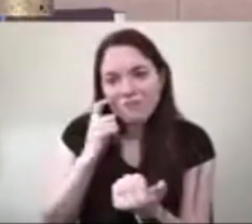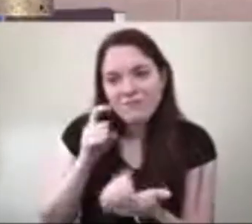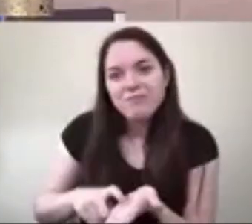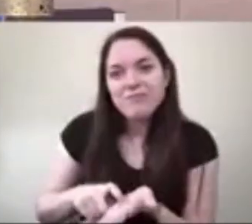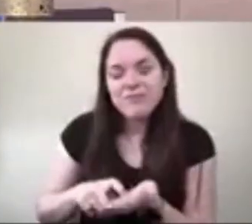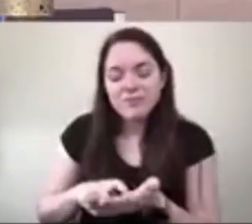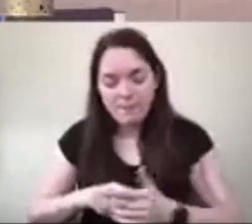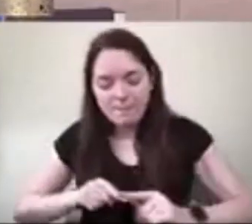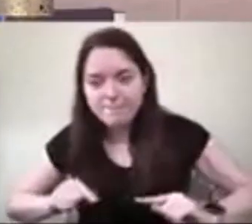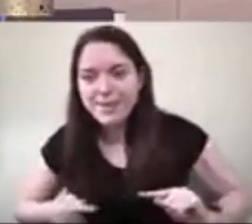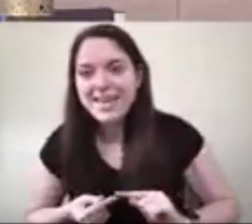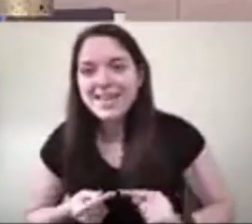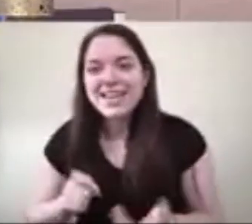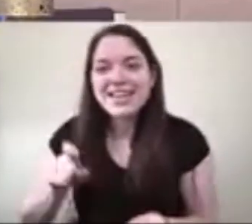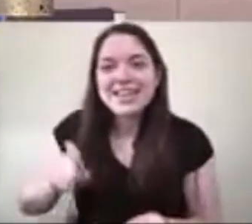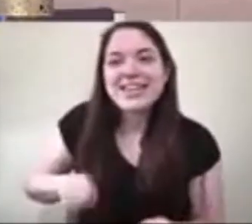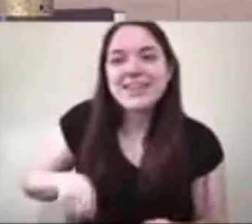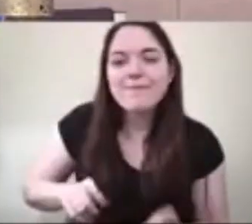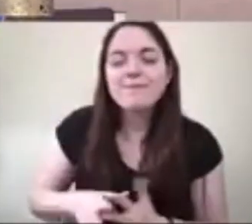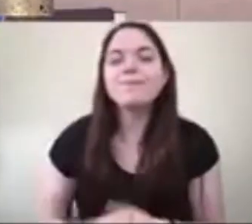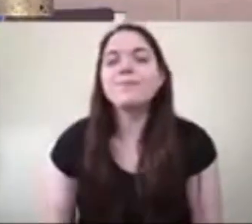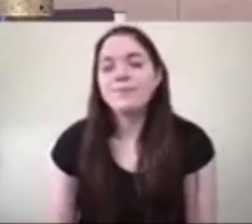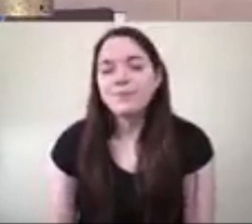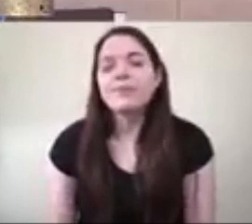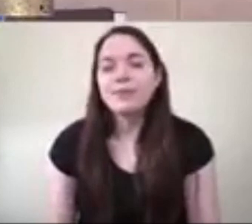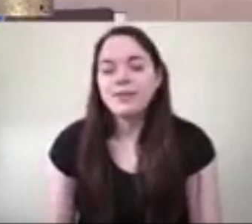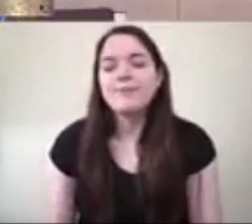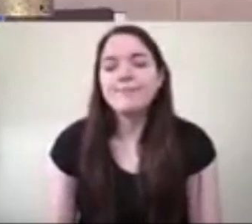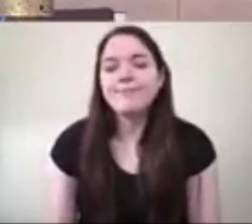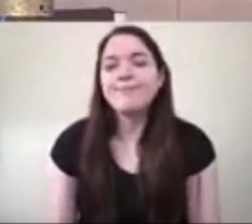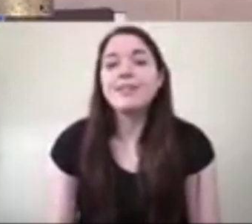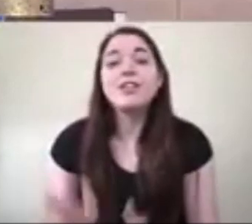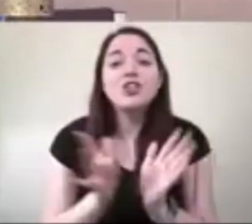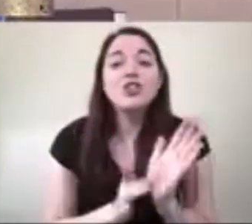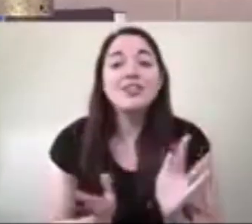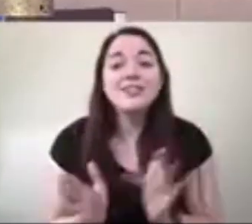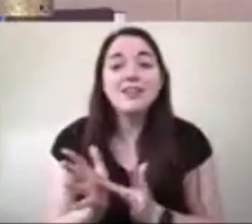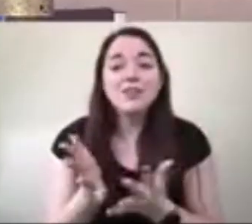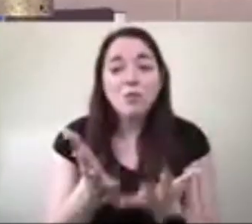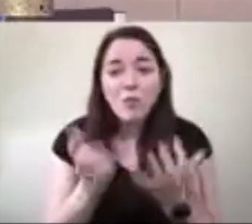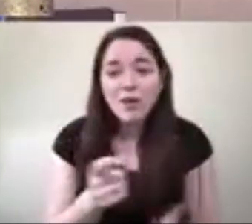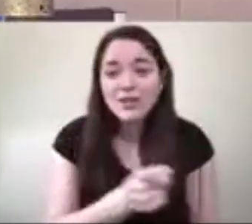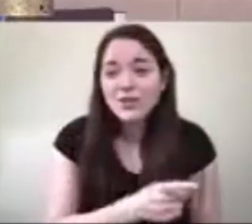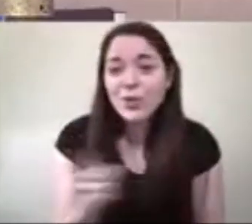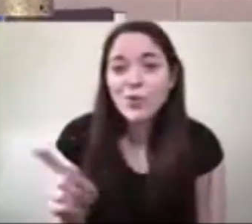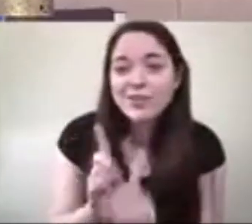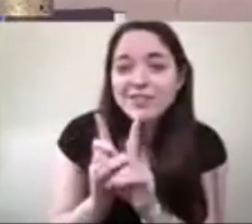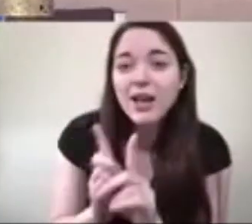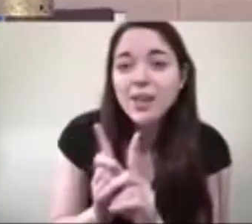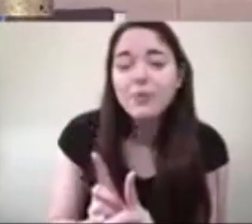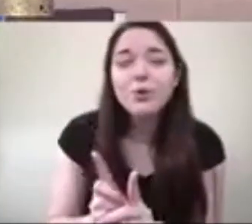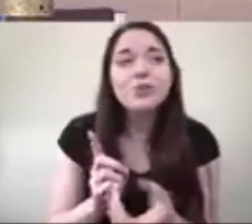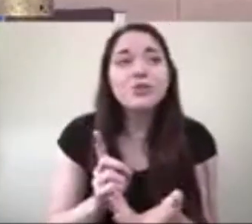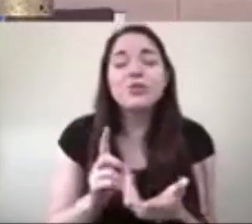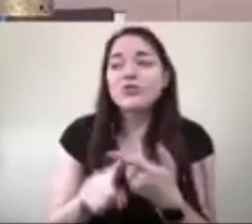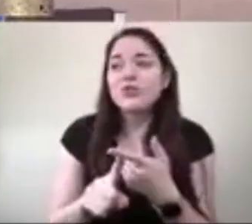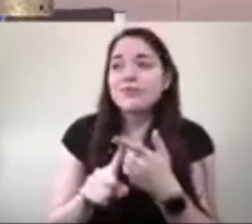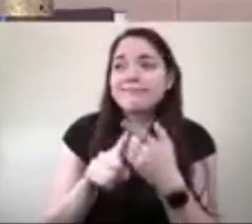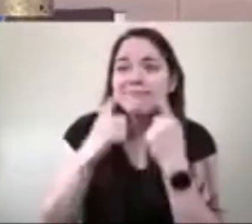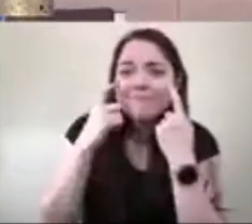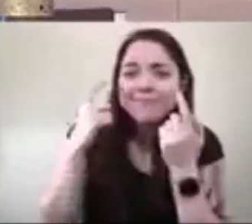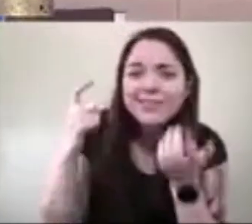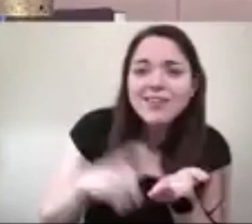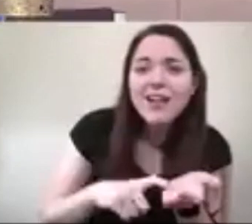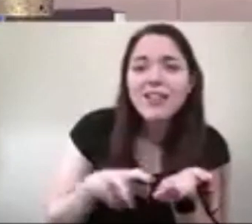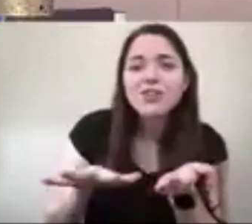Jesus invites those early disciples to turn outward to the world's needs. Jesus invites them ultimately